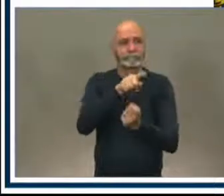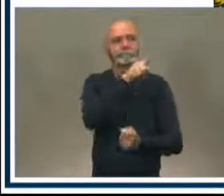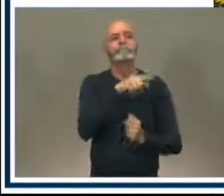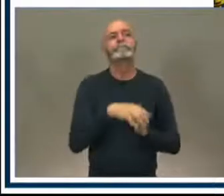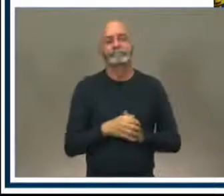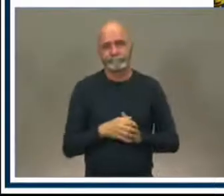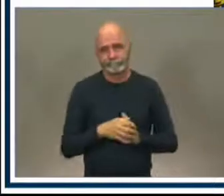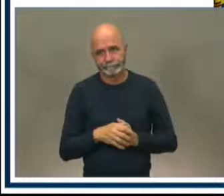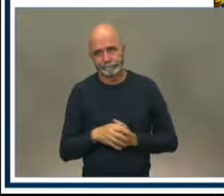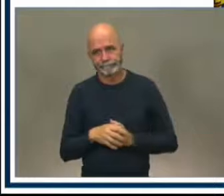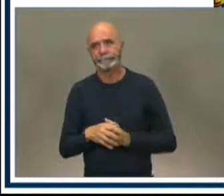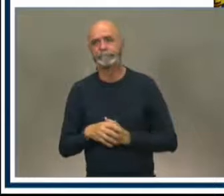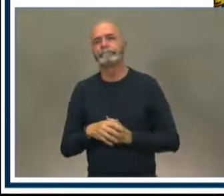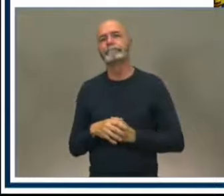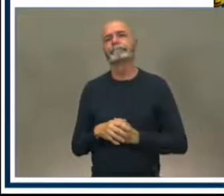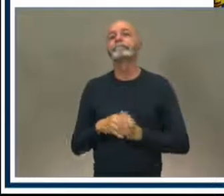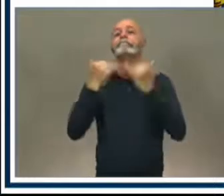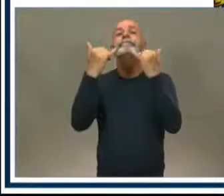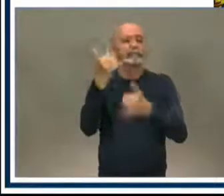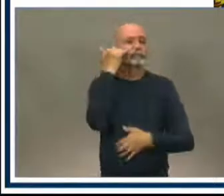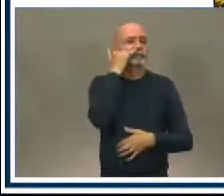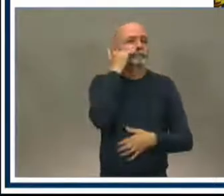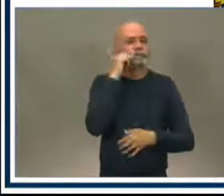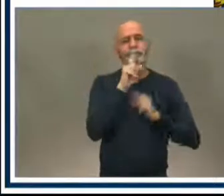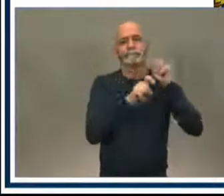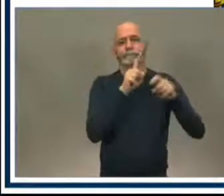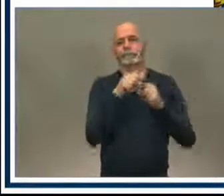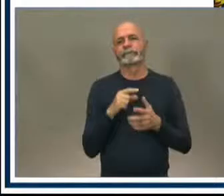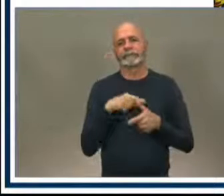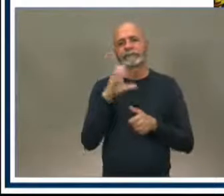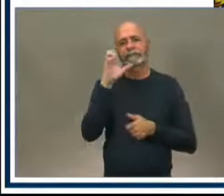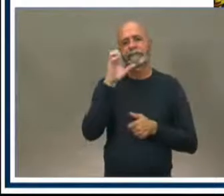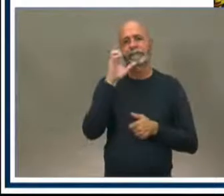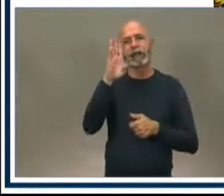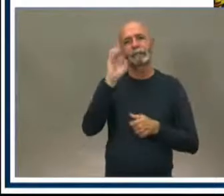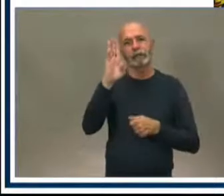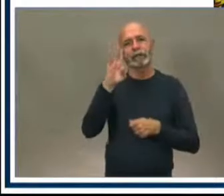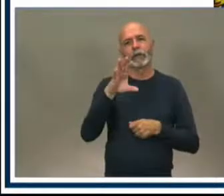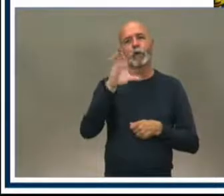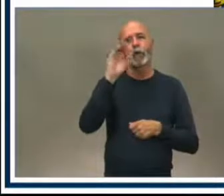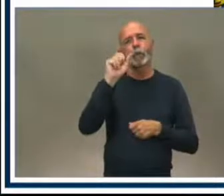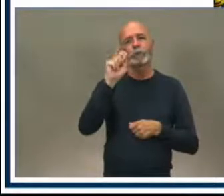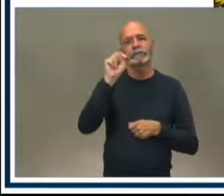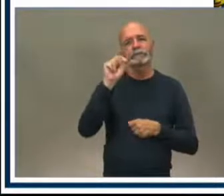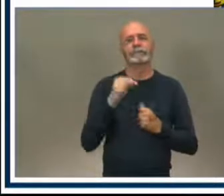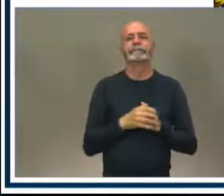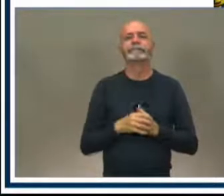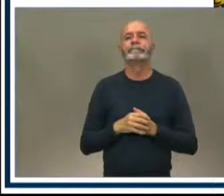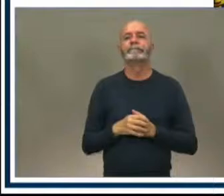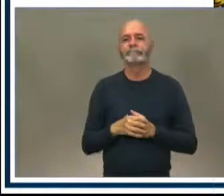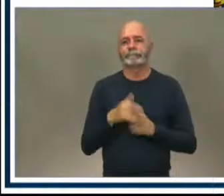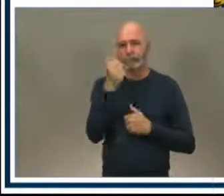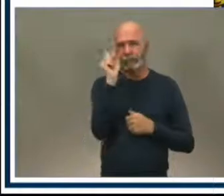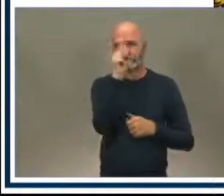question from Nicole Sullivan with the Cape Breton Post. Go ahead, Nicole. Yes, thank you. This is for Dr.